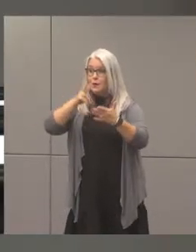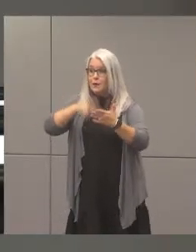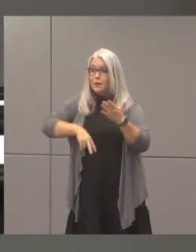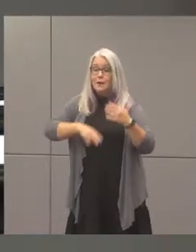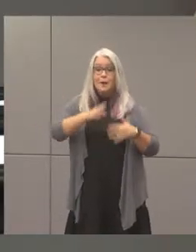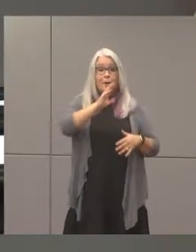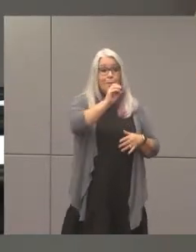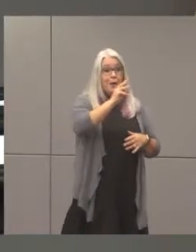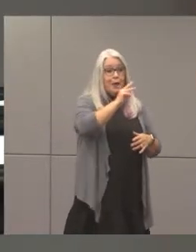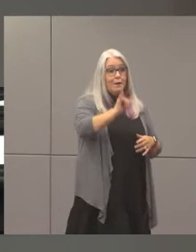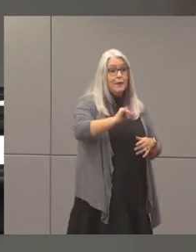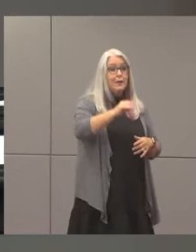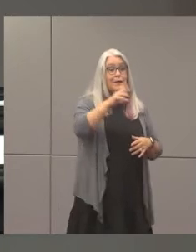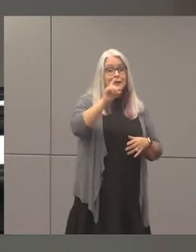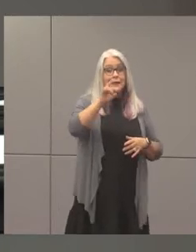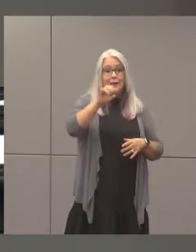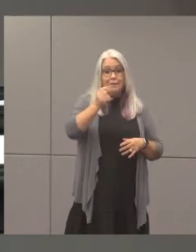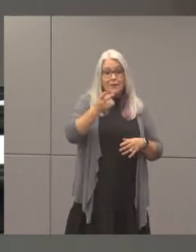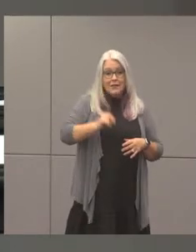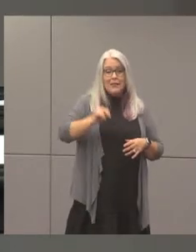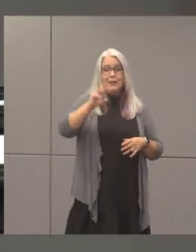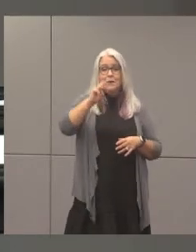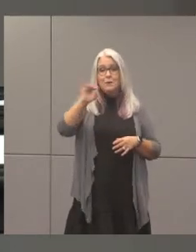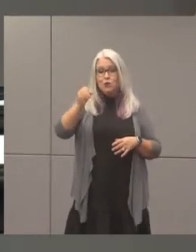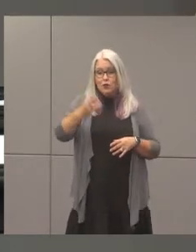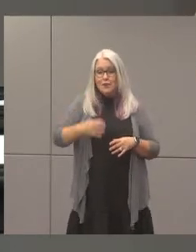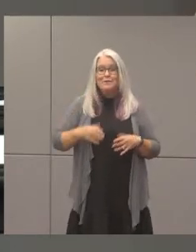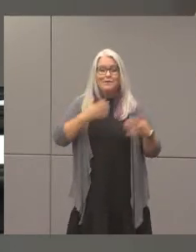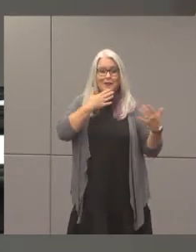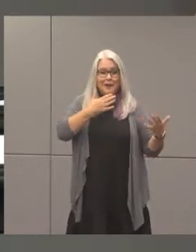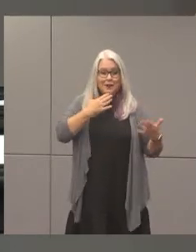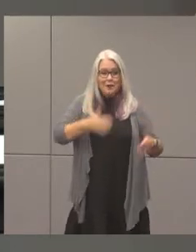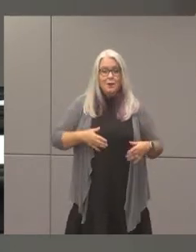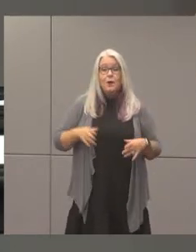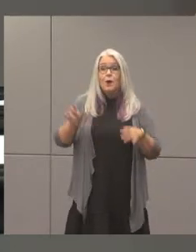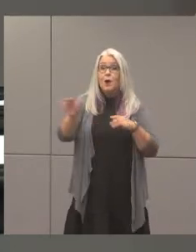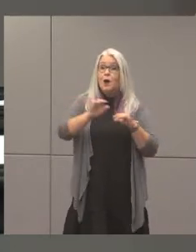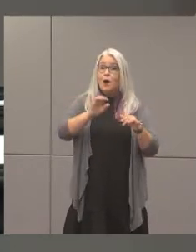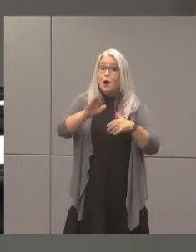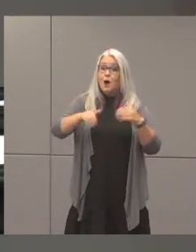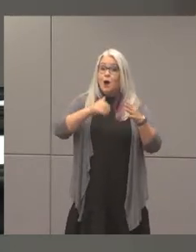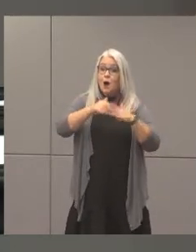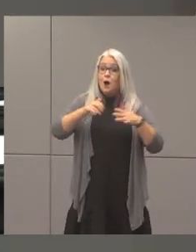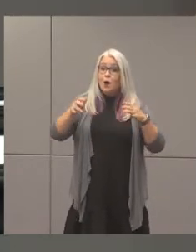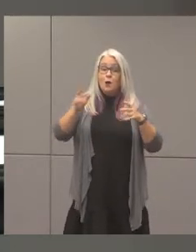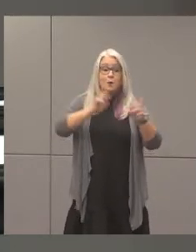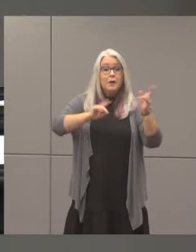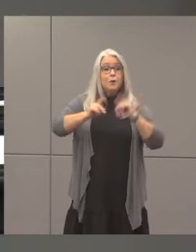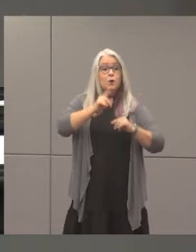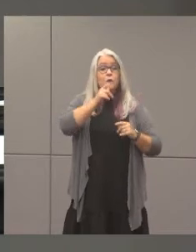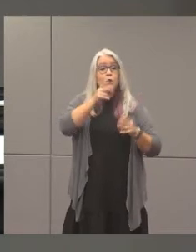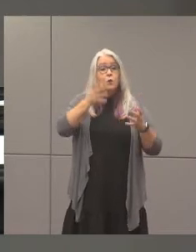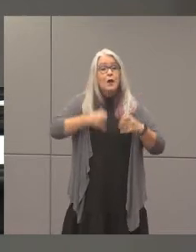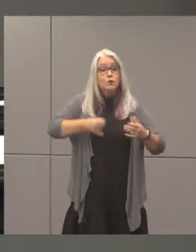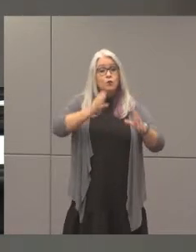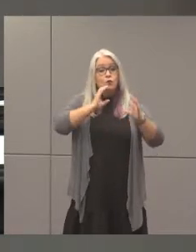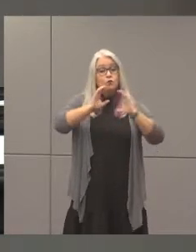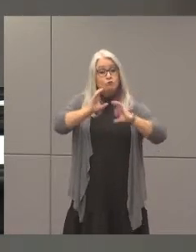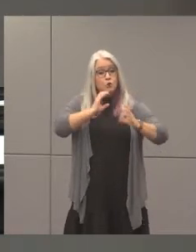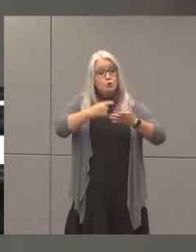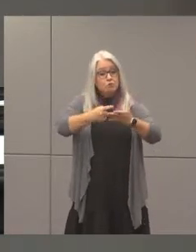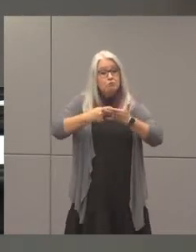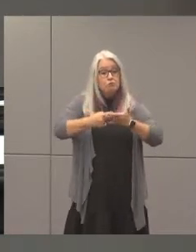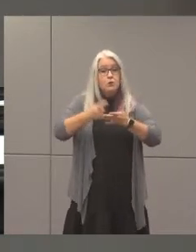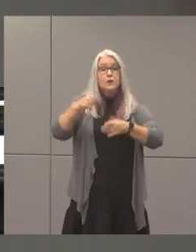Davison, Michigan. Thank you very much. All citizens who wish to address the board or who wish to communicate with the board